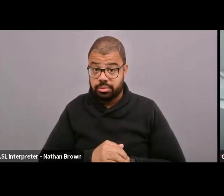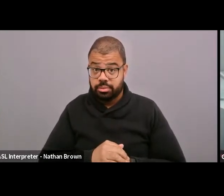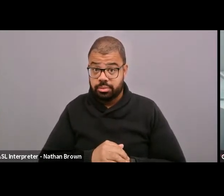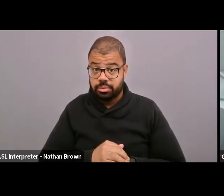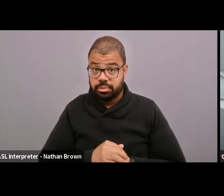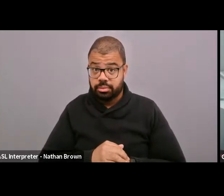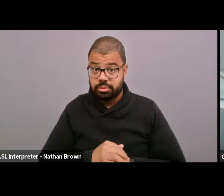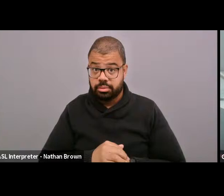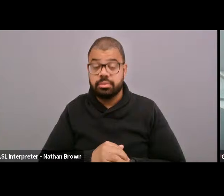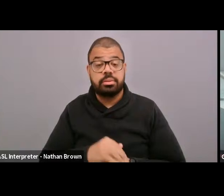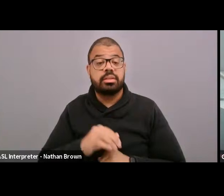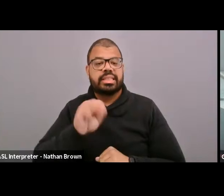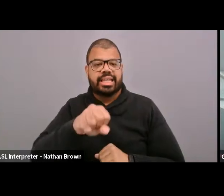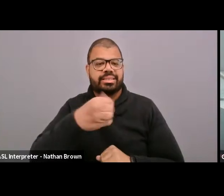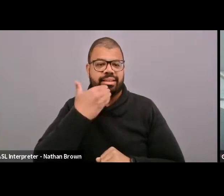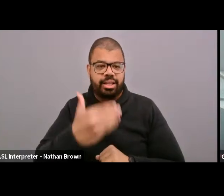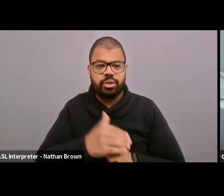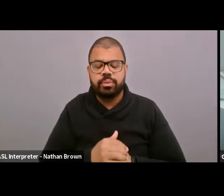Yeah, thank you.